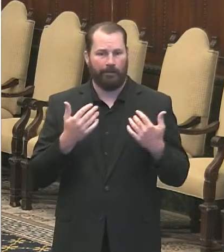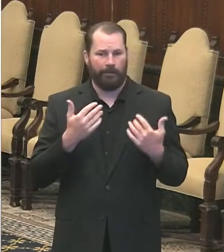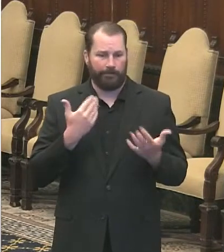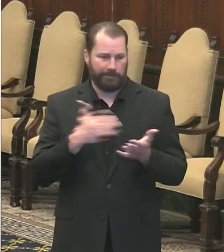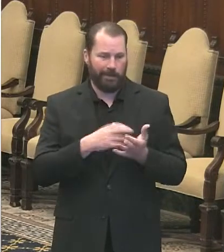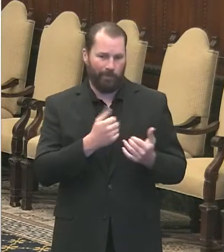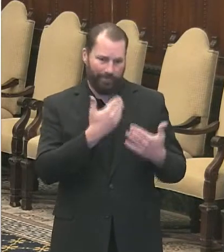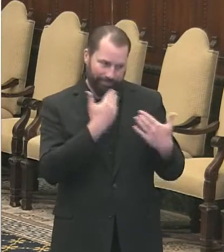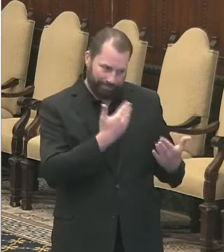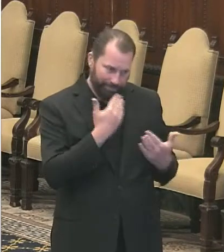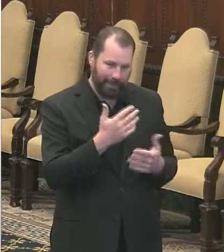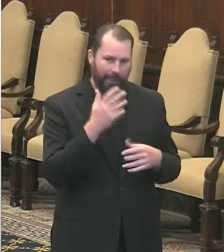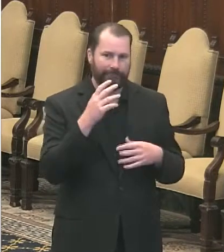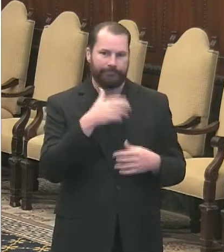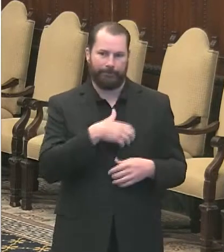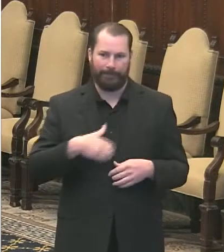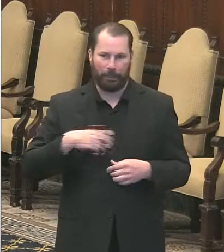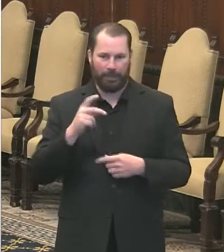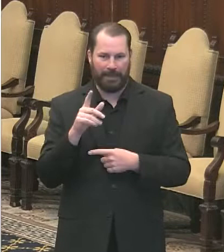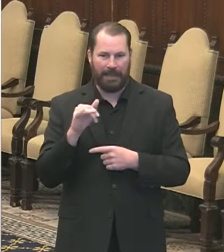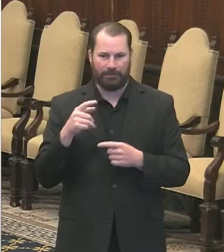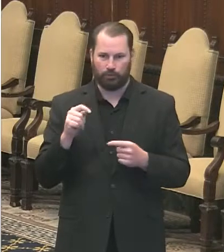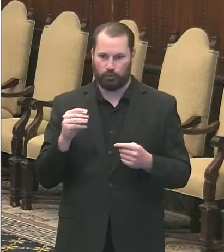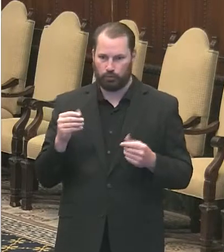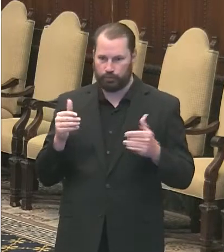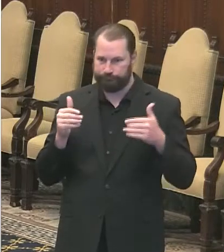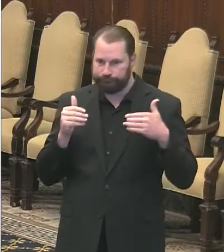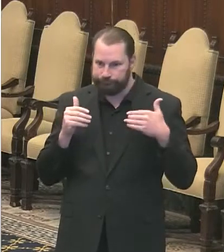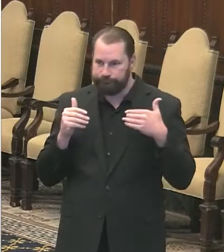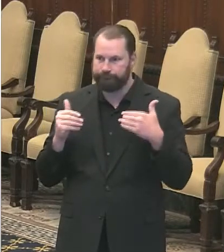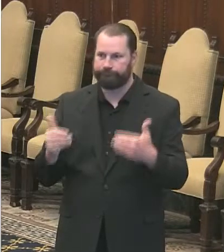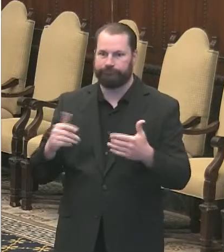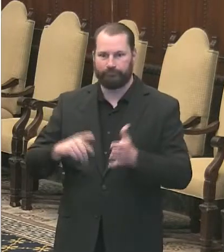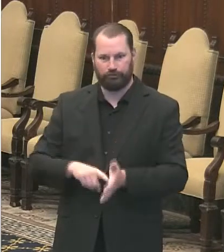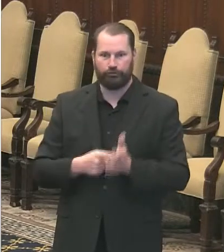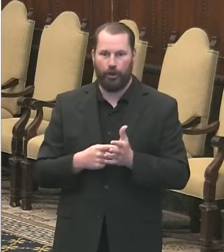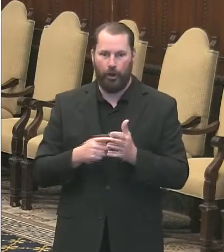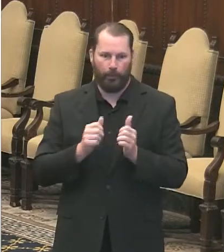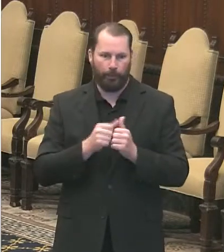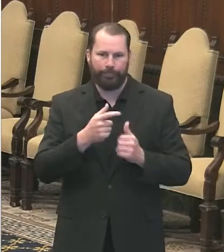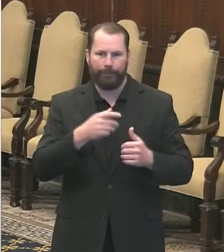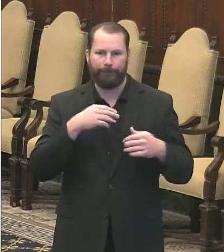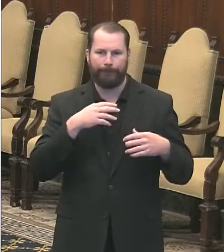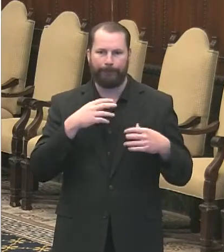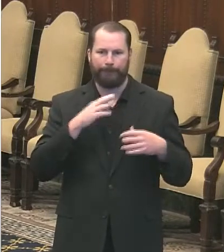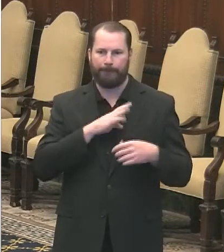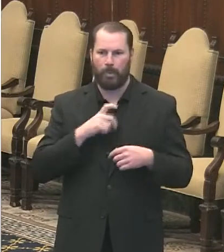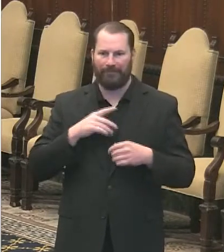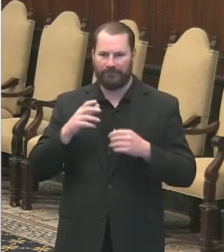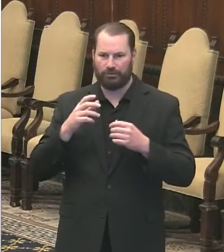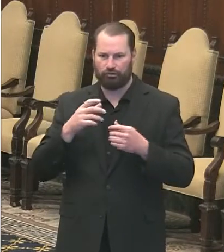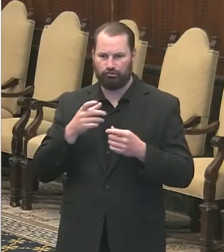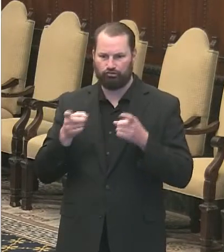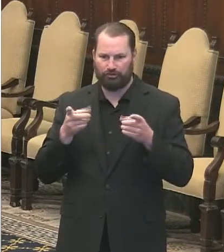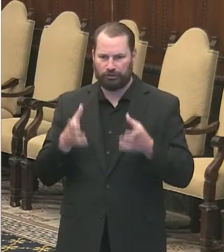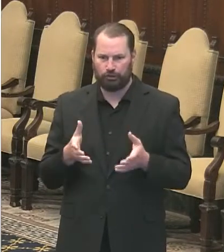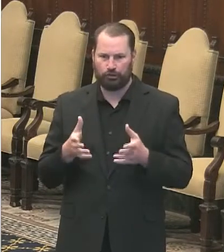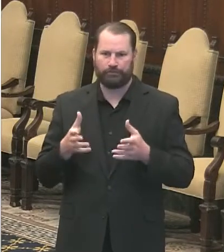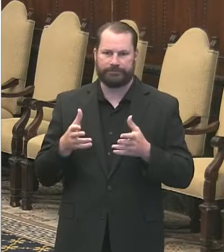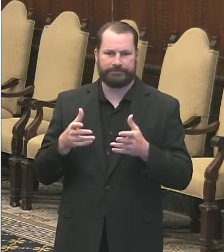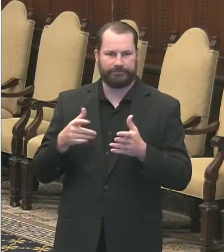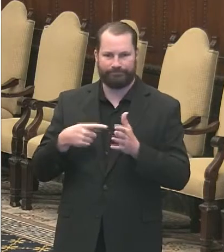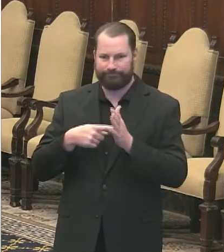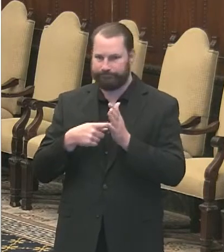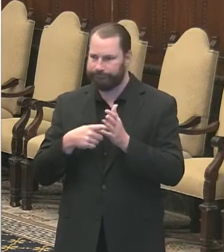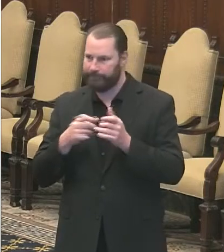light, to the Board of Directors at Welcome America, to the incredible sponsors who have stepped up to keep this festival going.